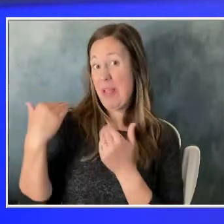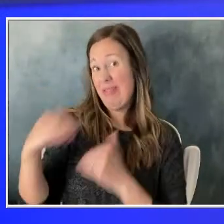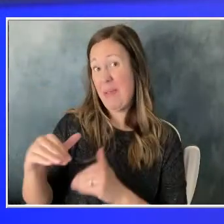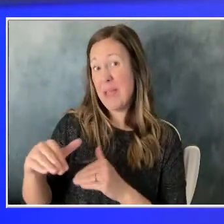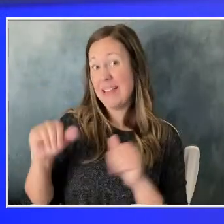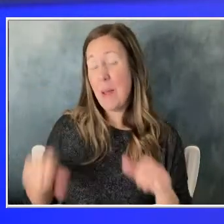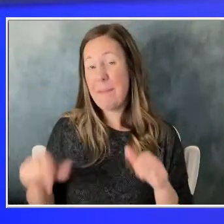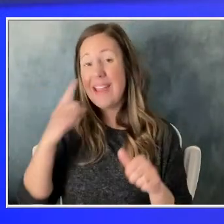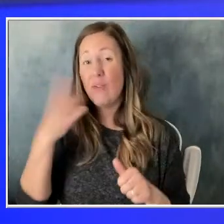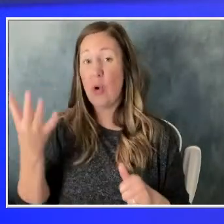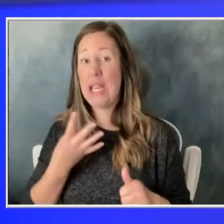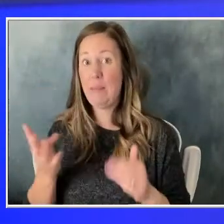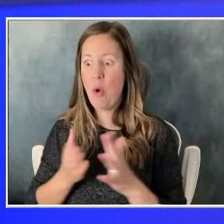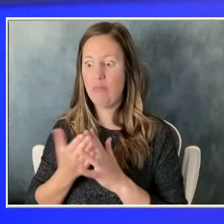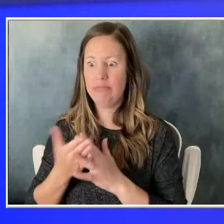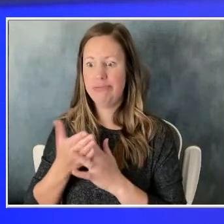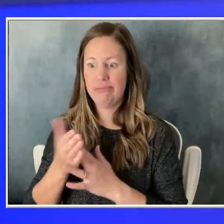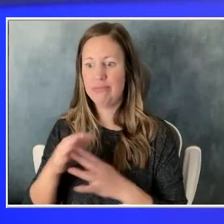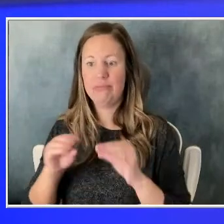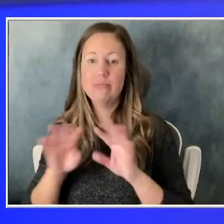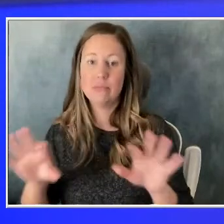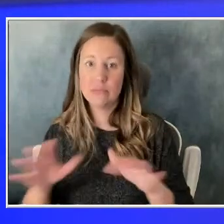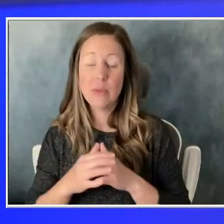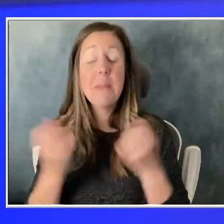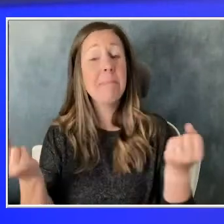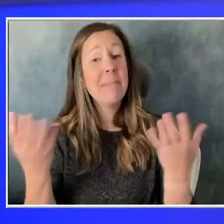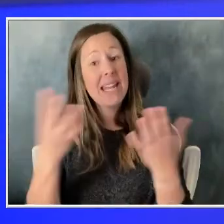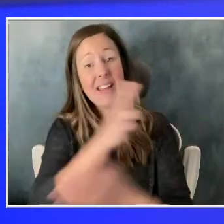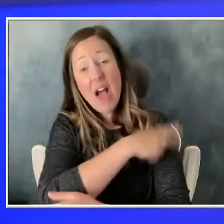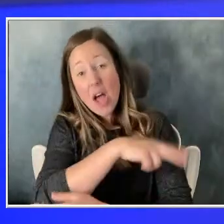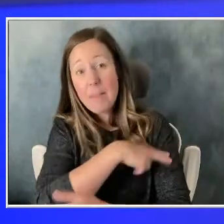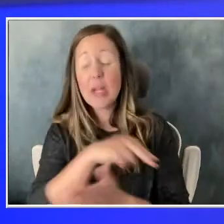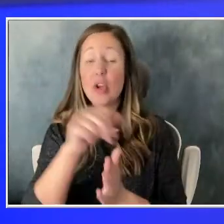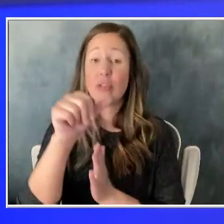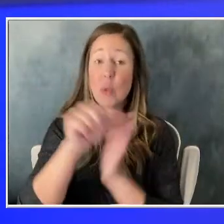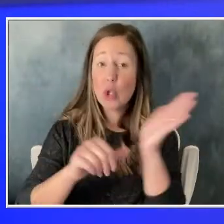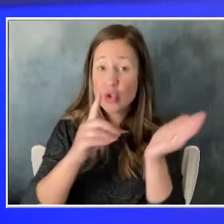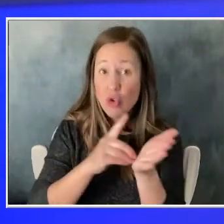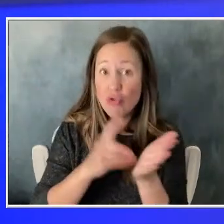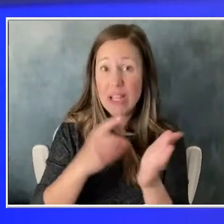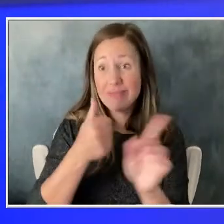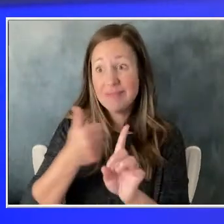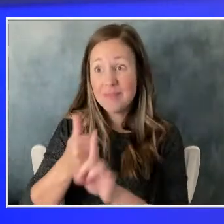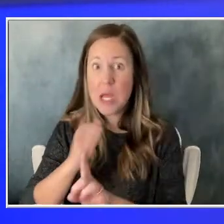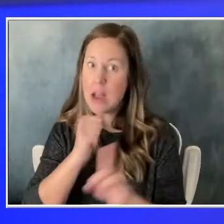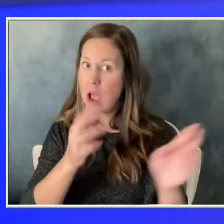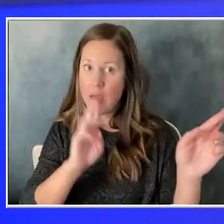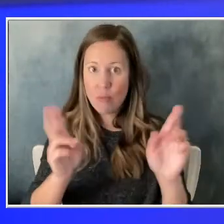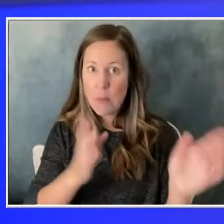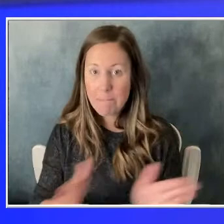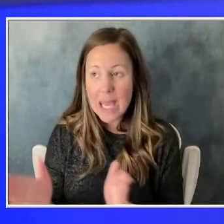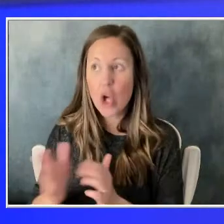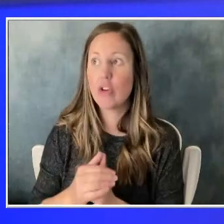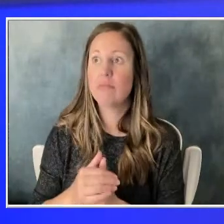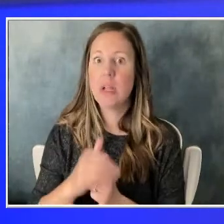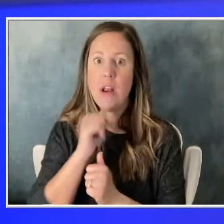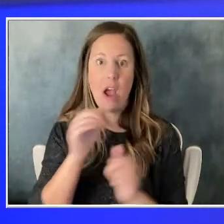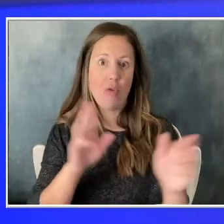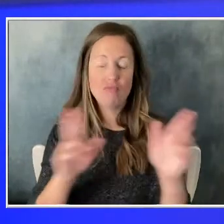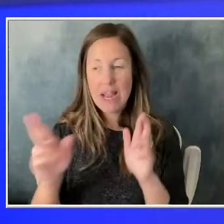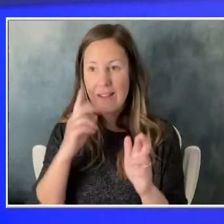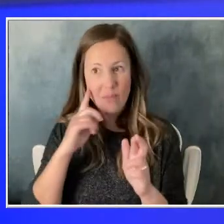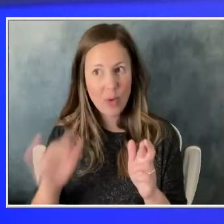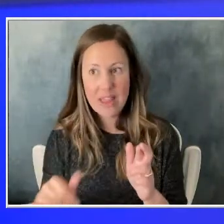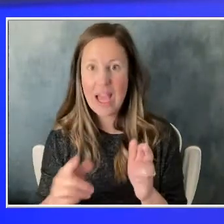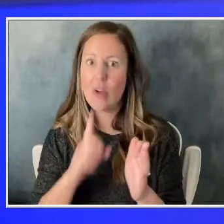many hospitals are not prepared. Many surgeons are not able to do that. That require expertise and require the